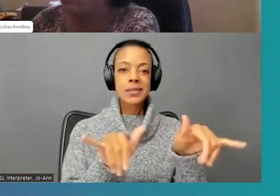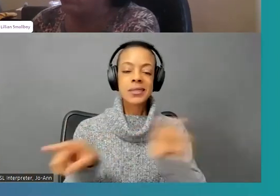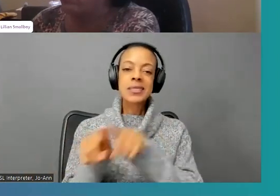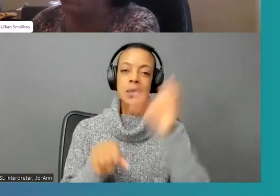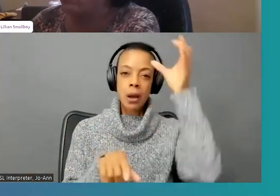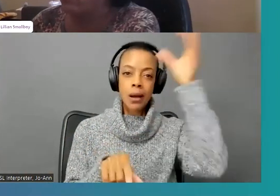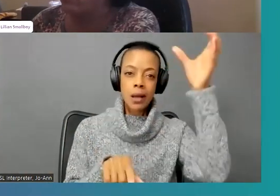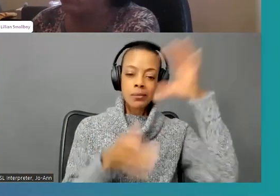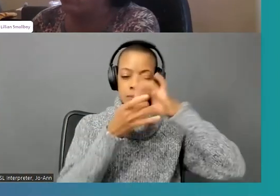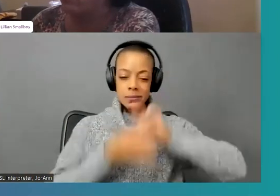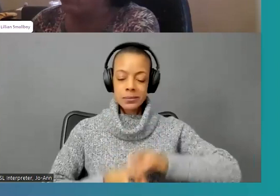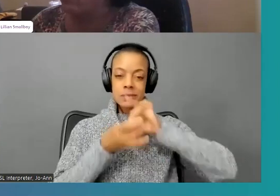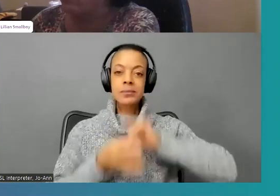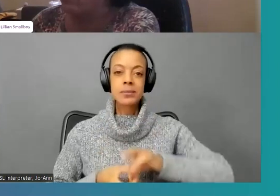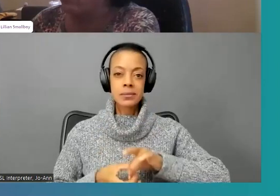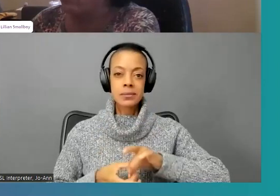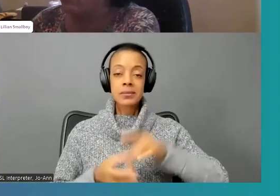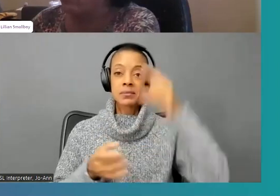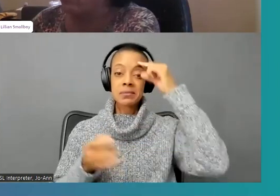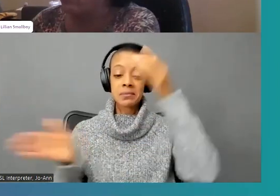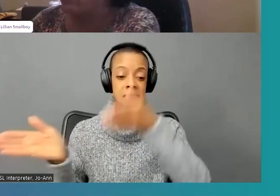Then we turn our minds to the water animals.